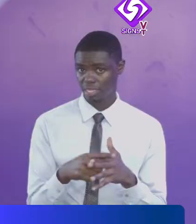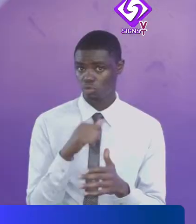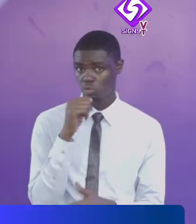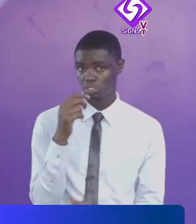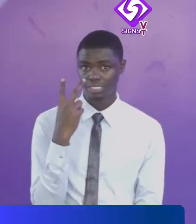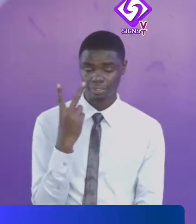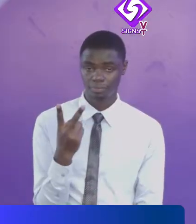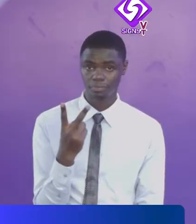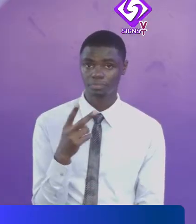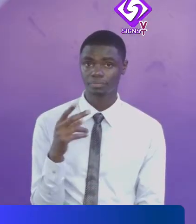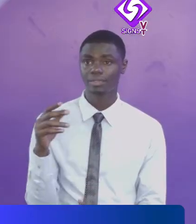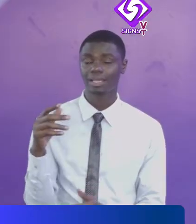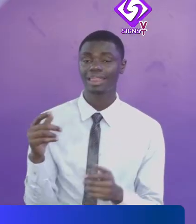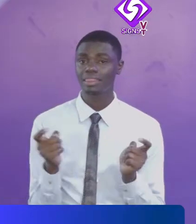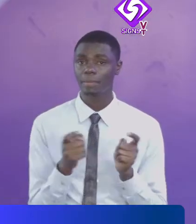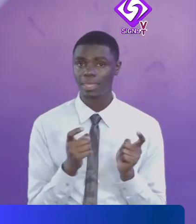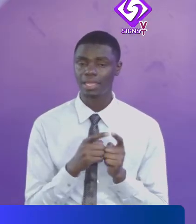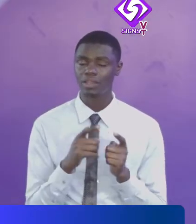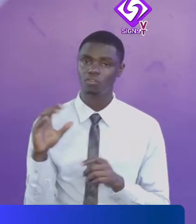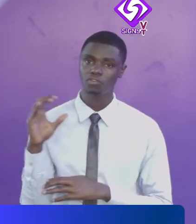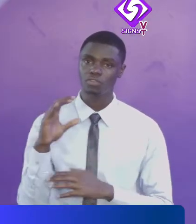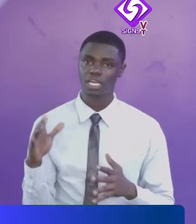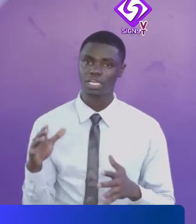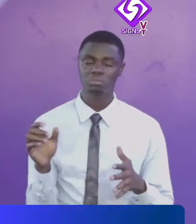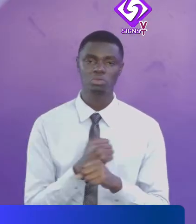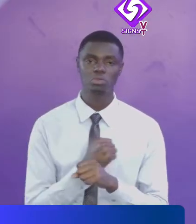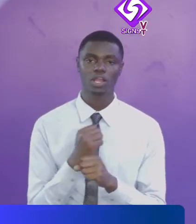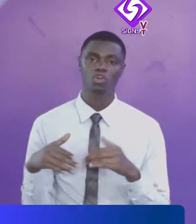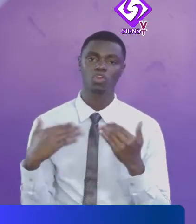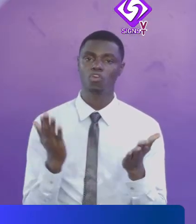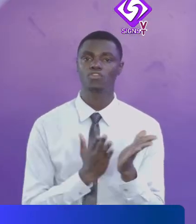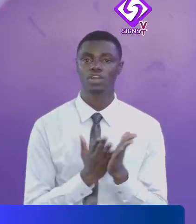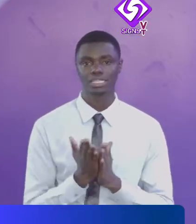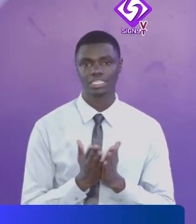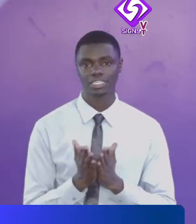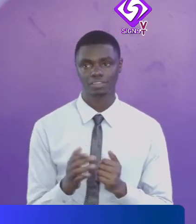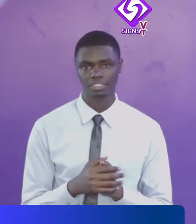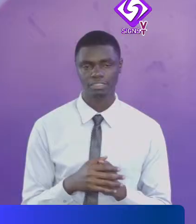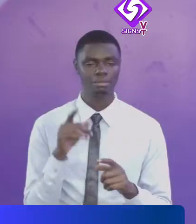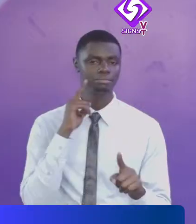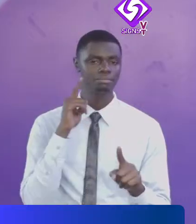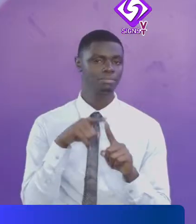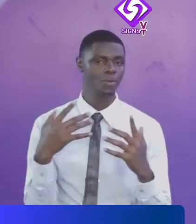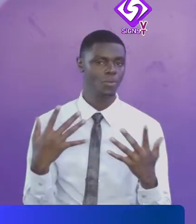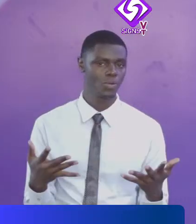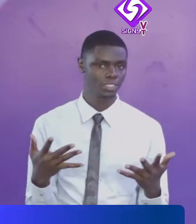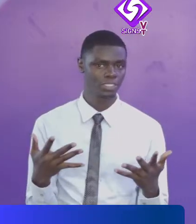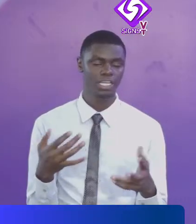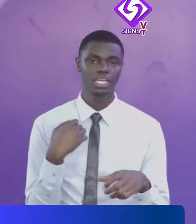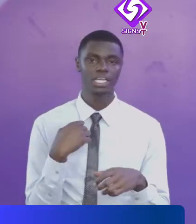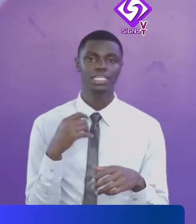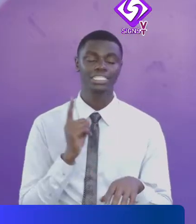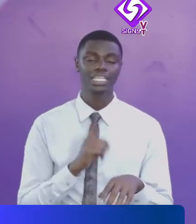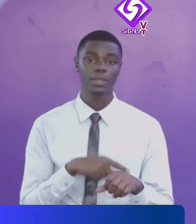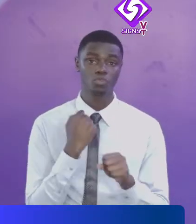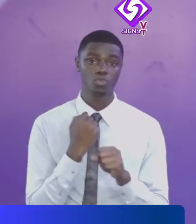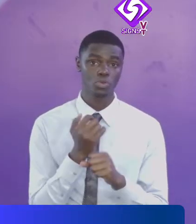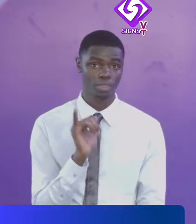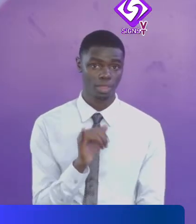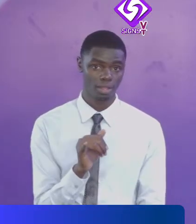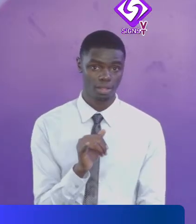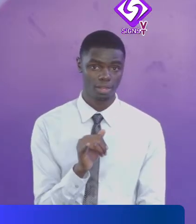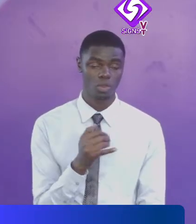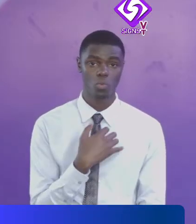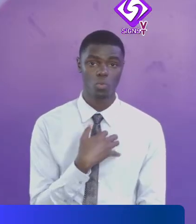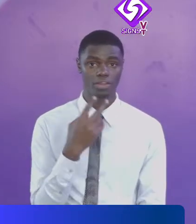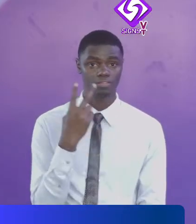that the customers are going through, then you may not be able to offer these services properly. Yeah. And the intention is to ensure that even as we do this, because we have